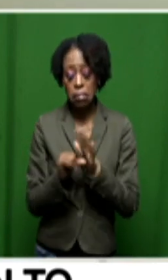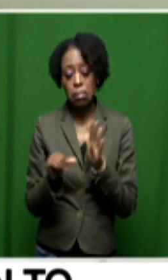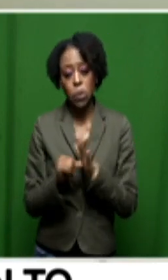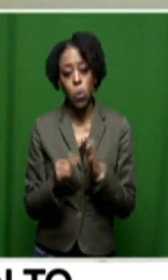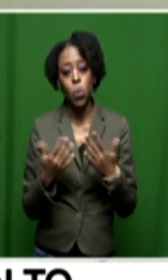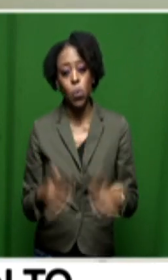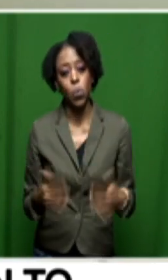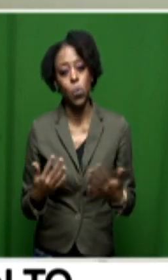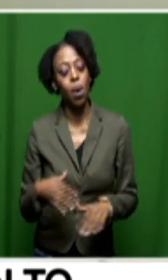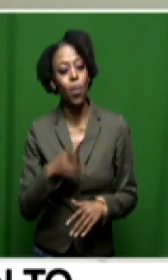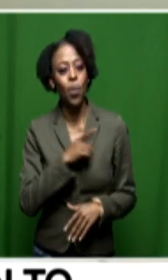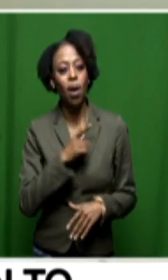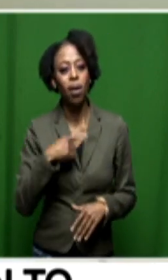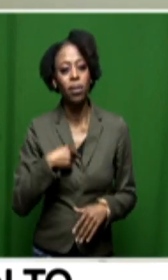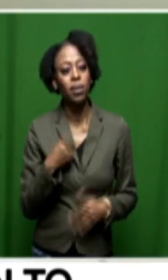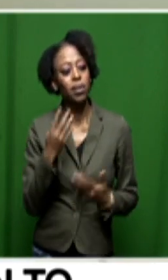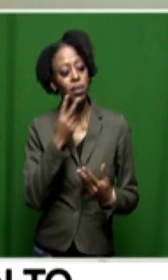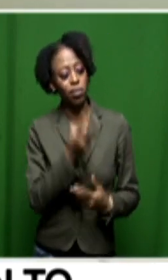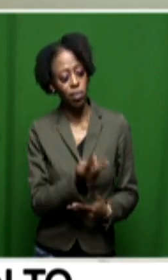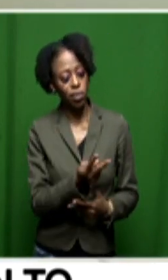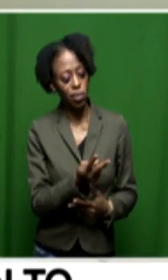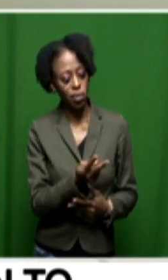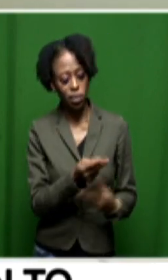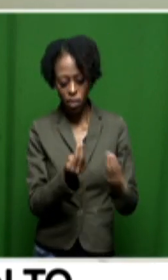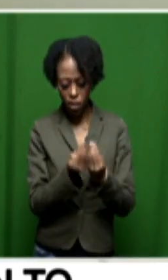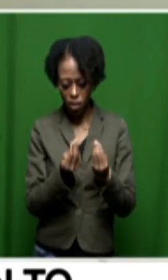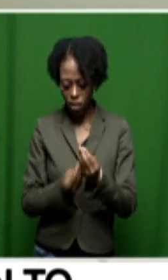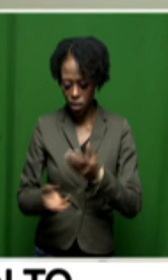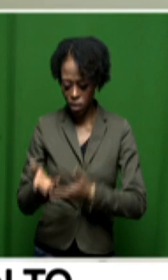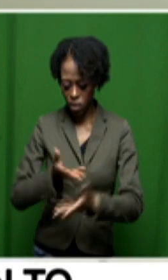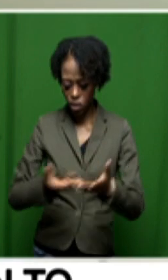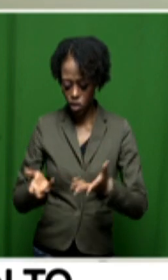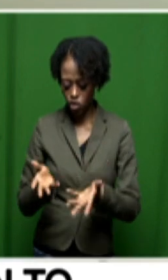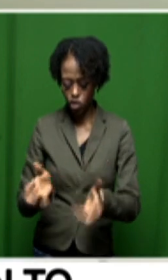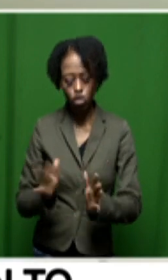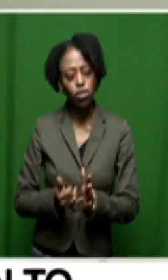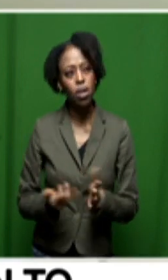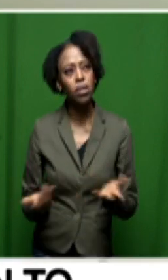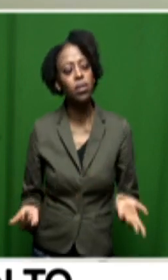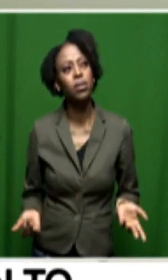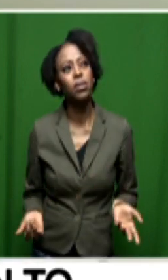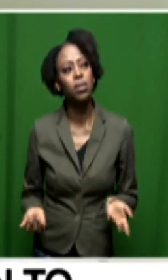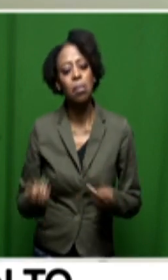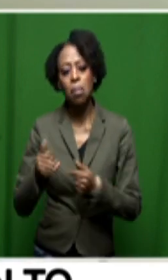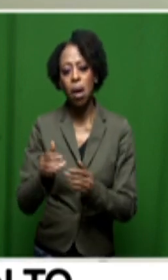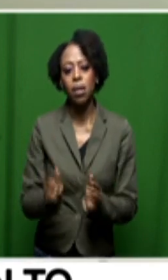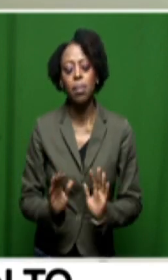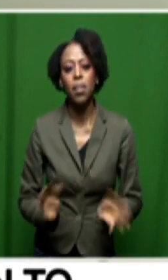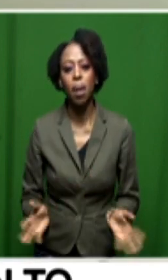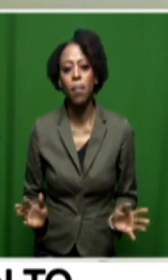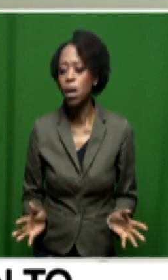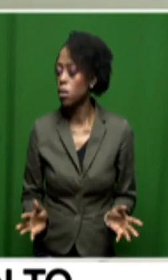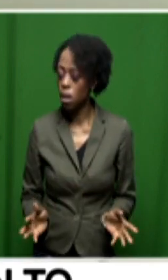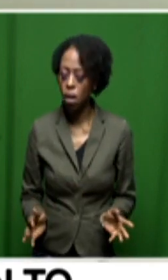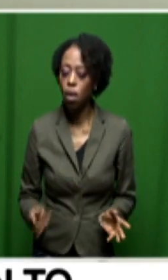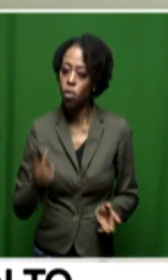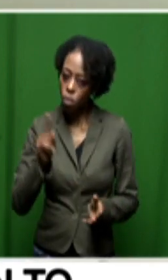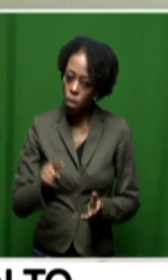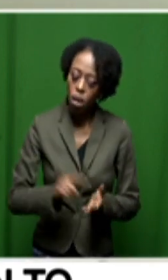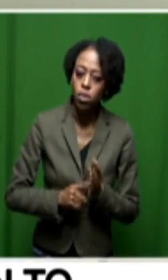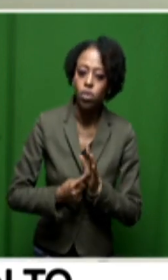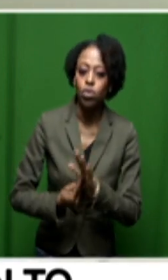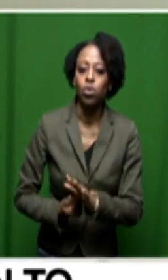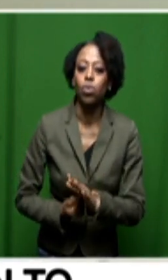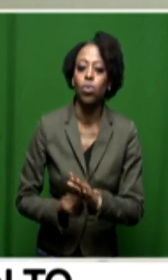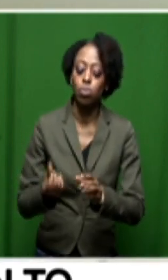important because you do not look at these interventions as just packaging facilities. You need to show them